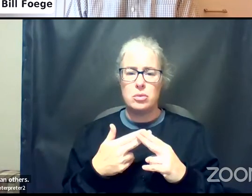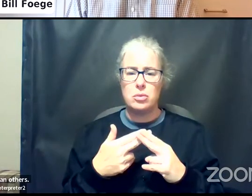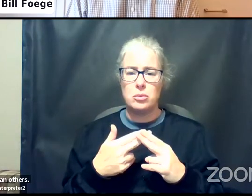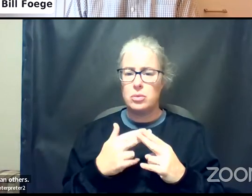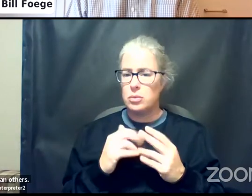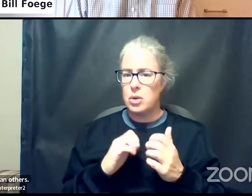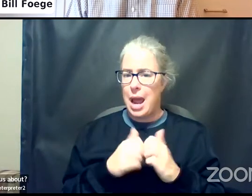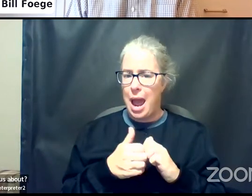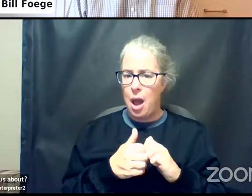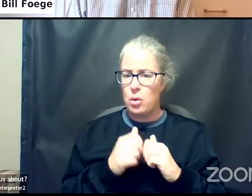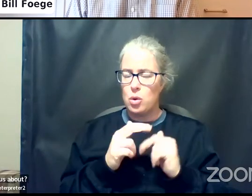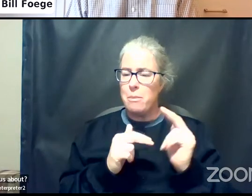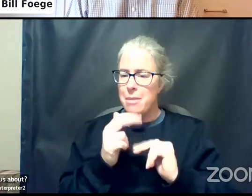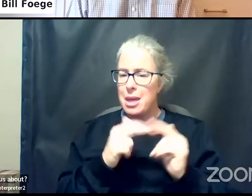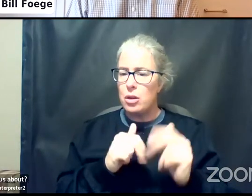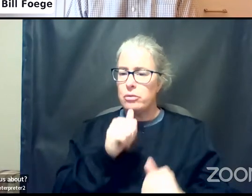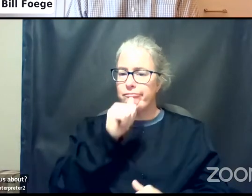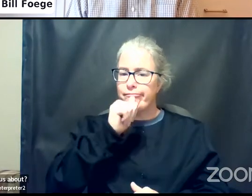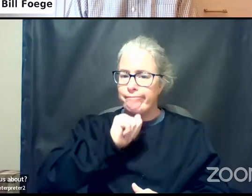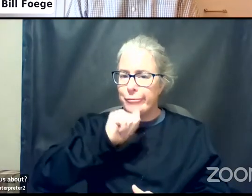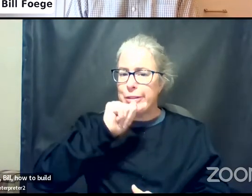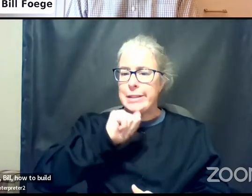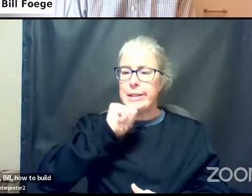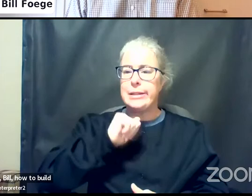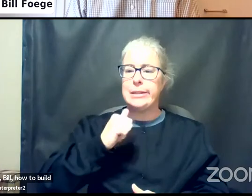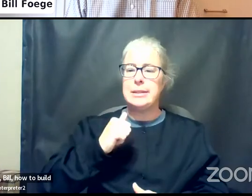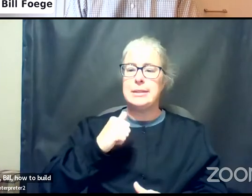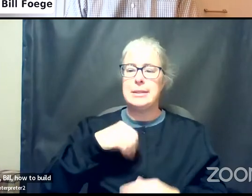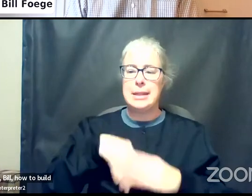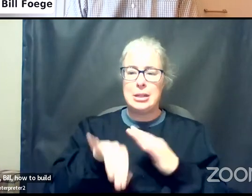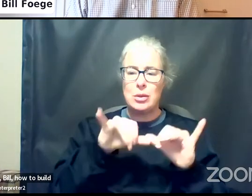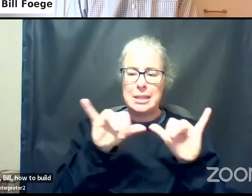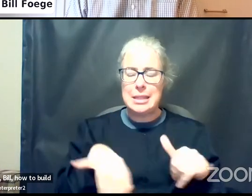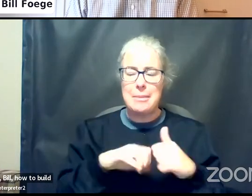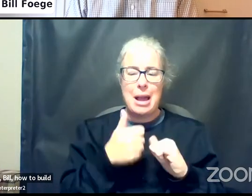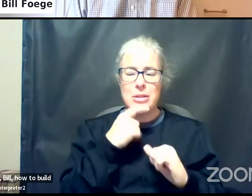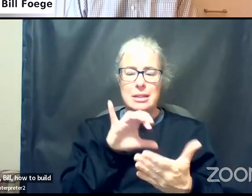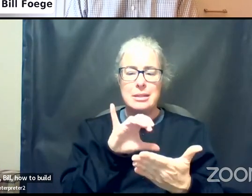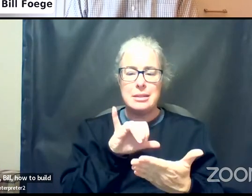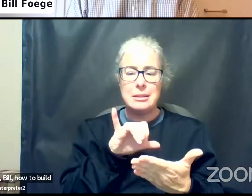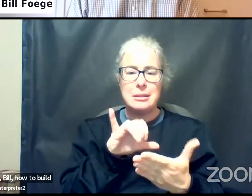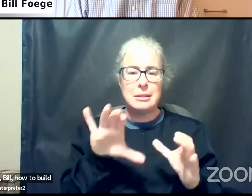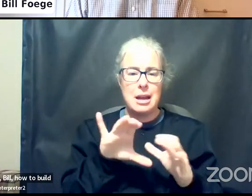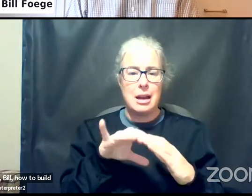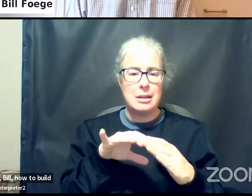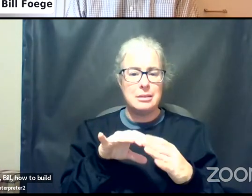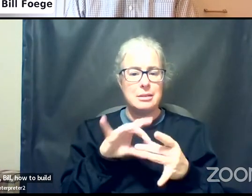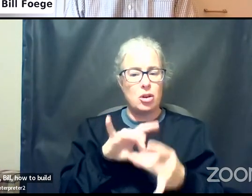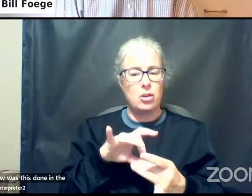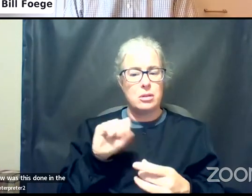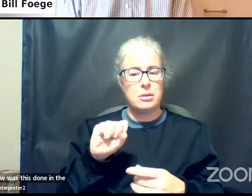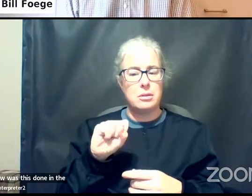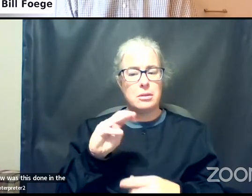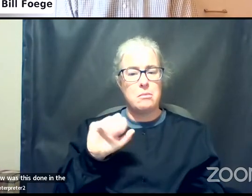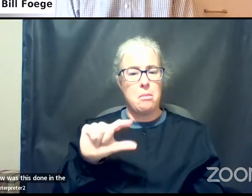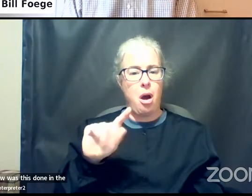how to build resilience into the system and how was this done in the context of smallpox